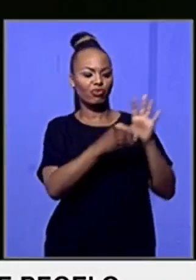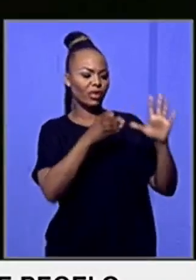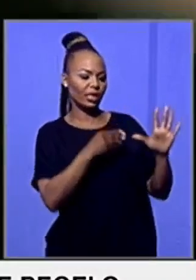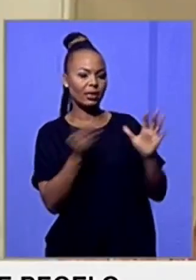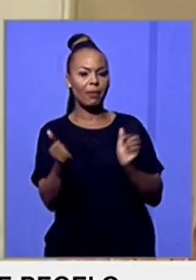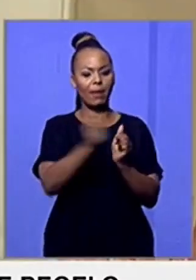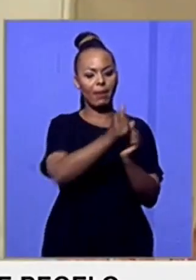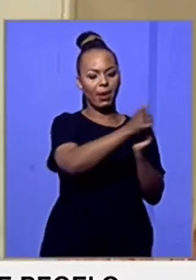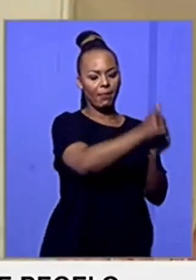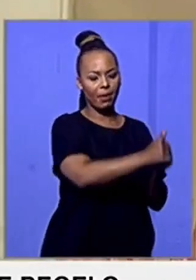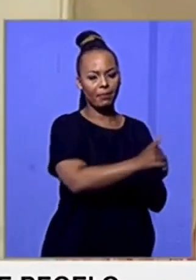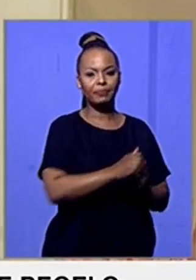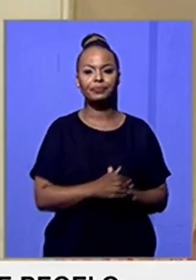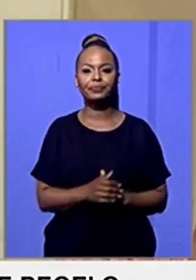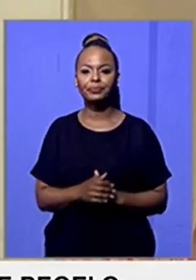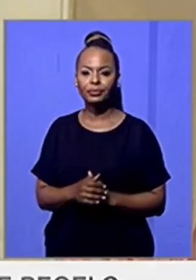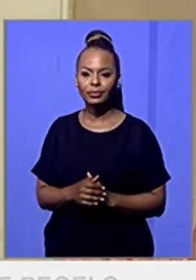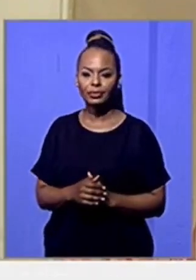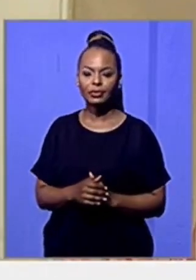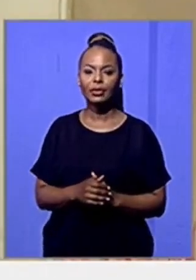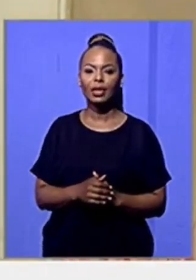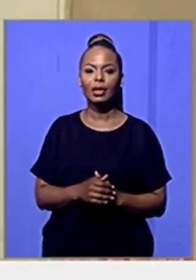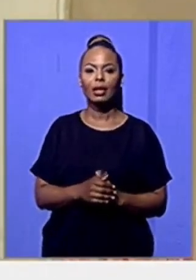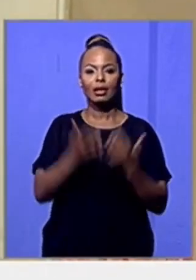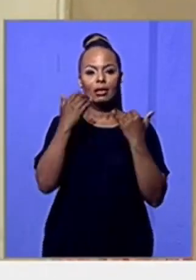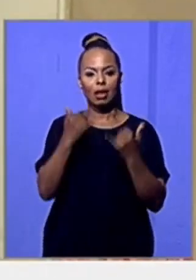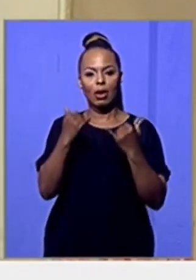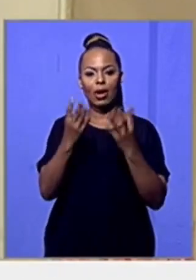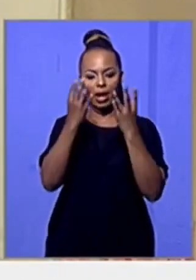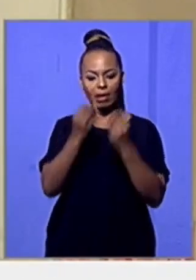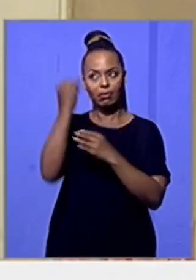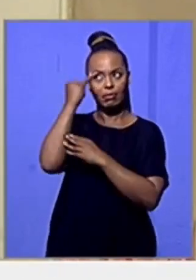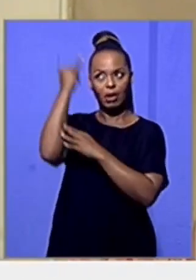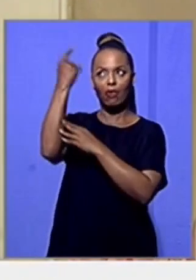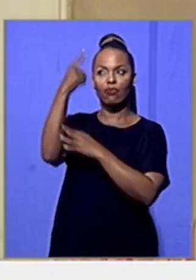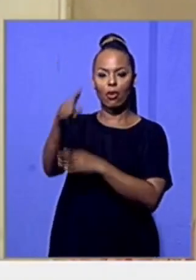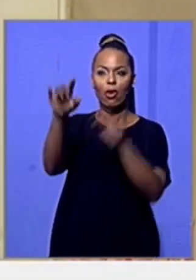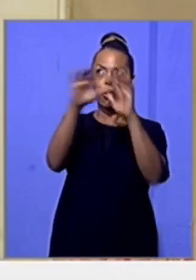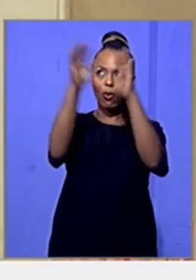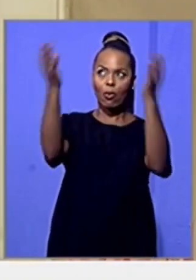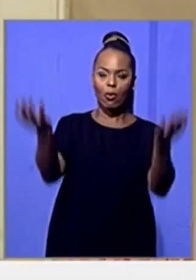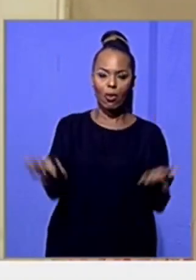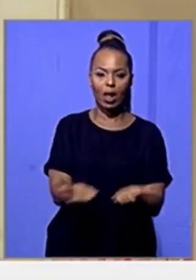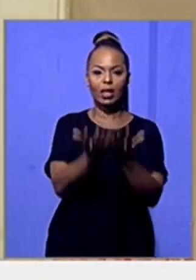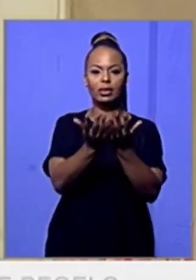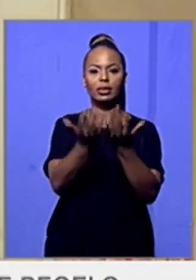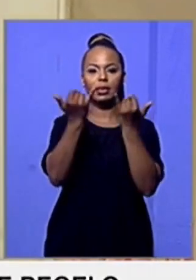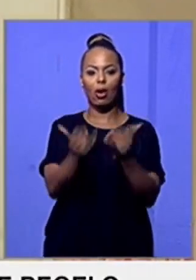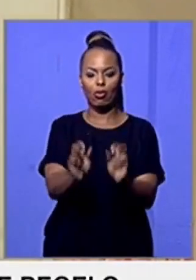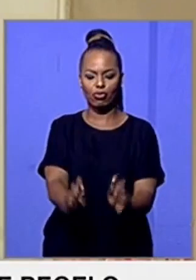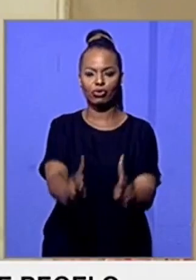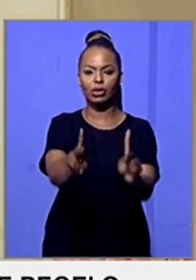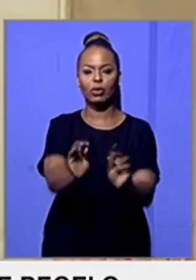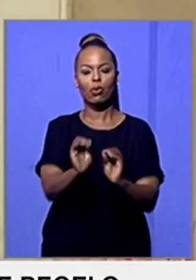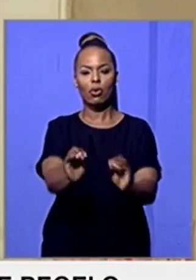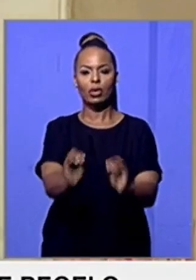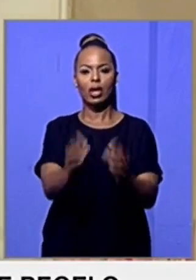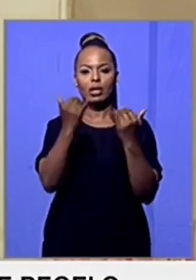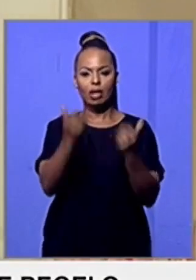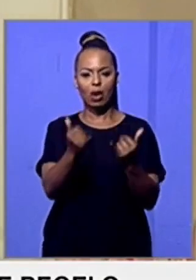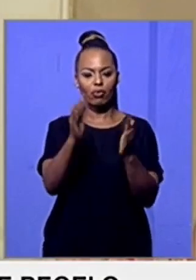now created a model for the world that moves us away from an extractive